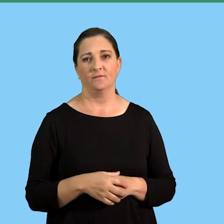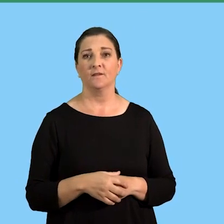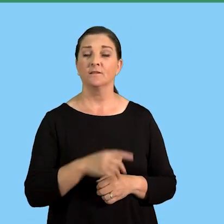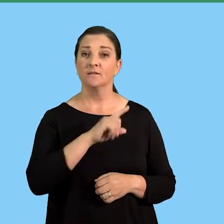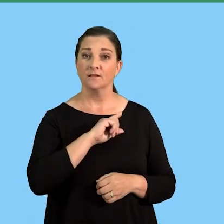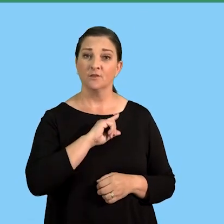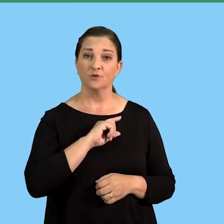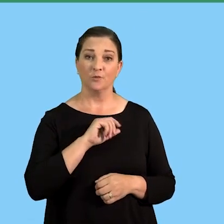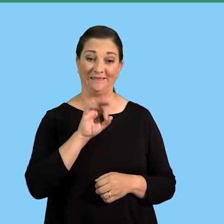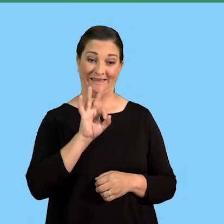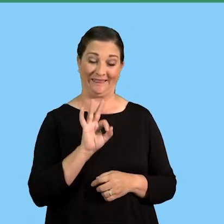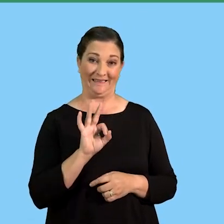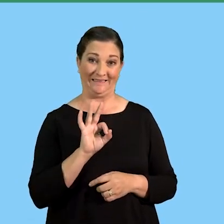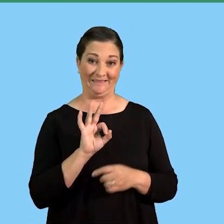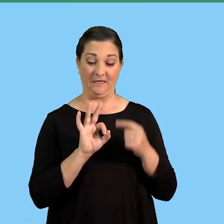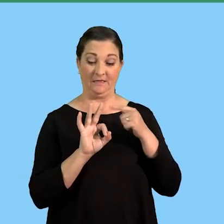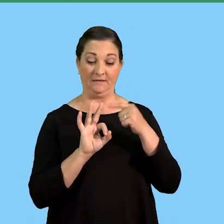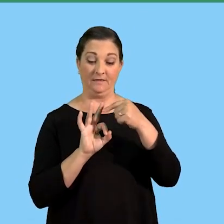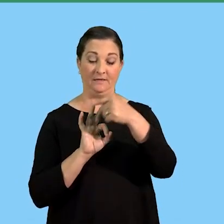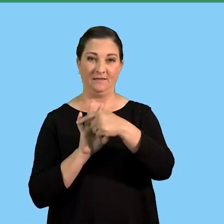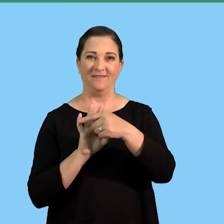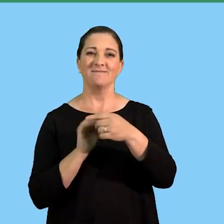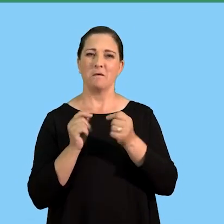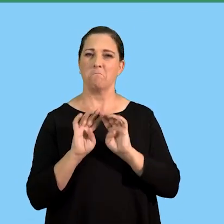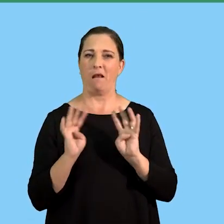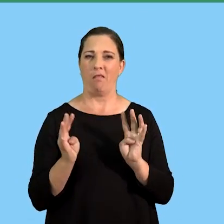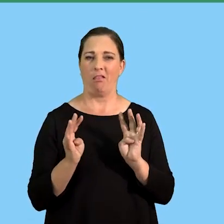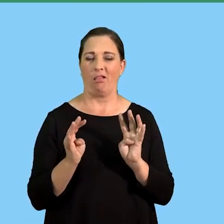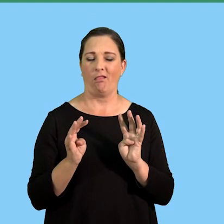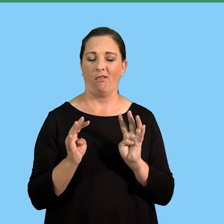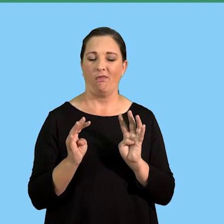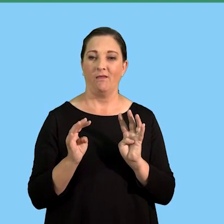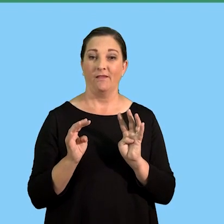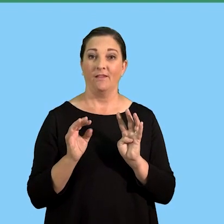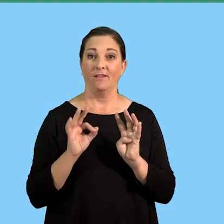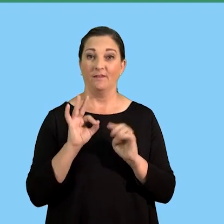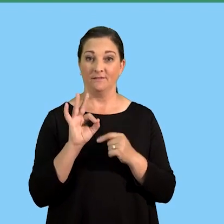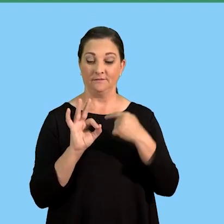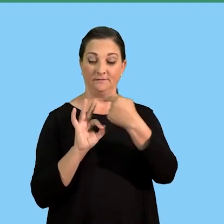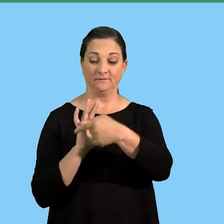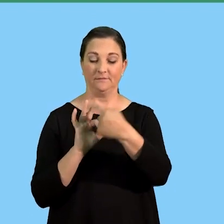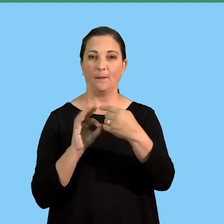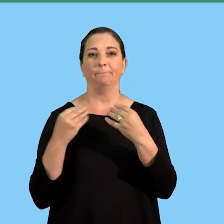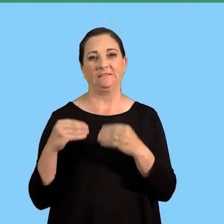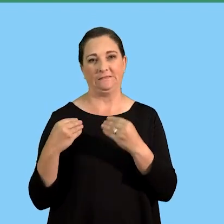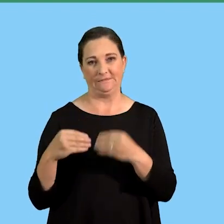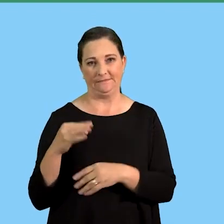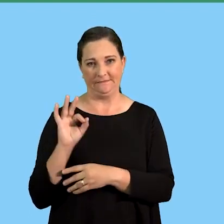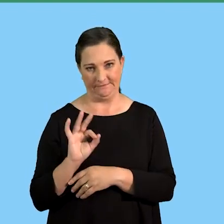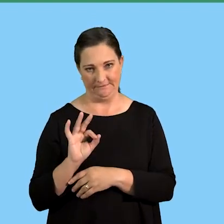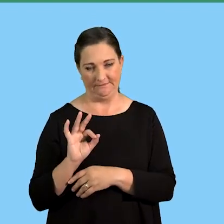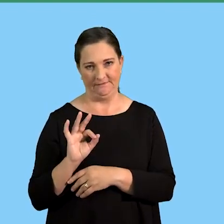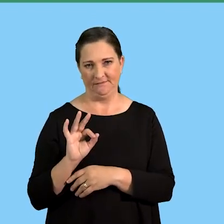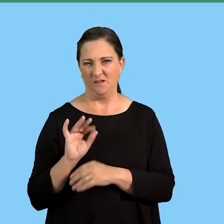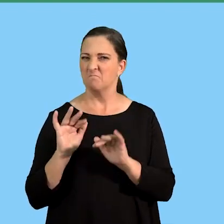should tell you that this is the interviewer or the panel. So we call this the